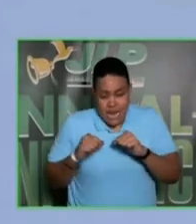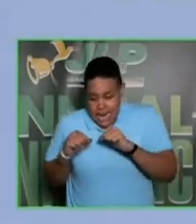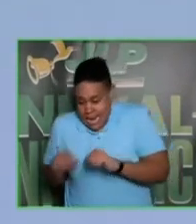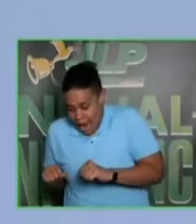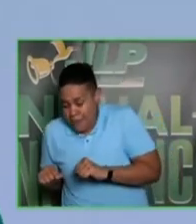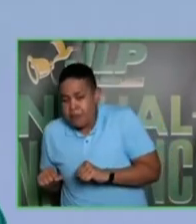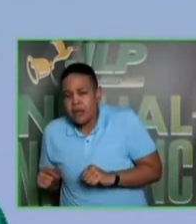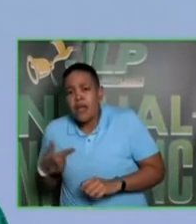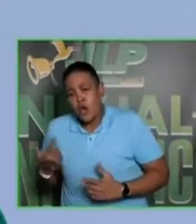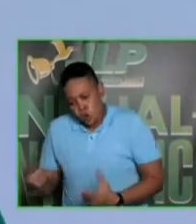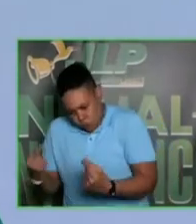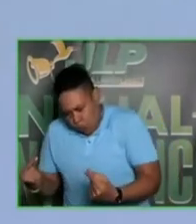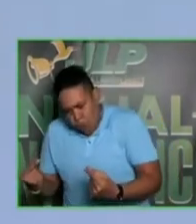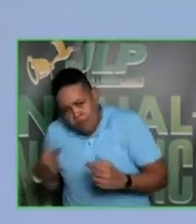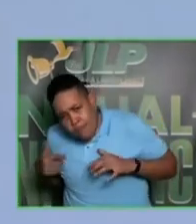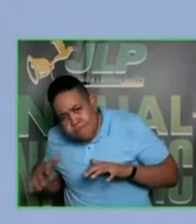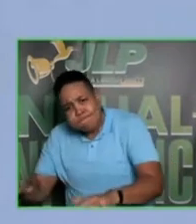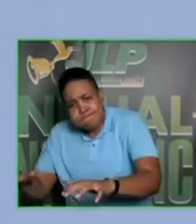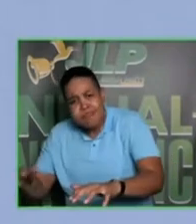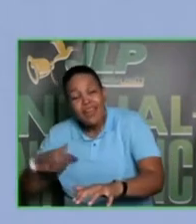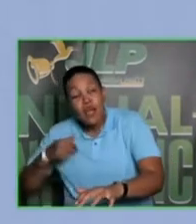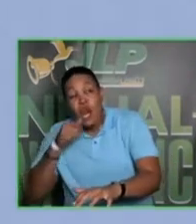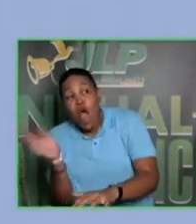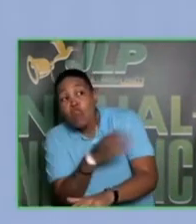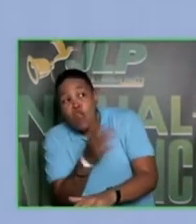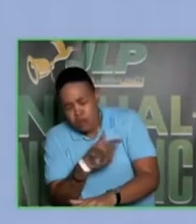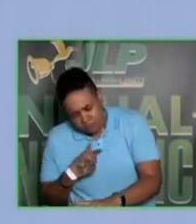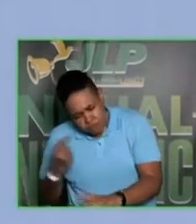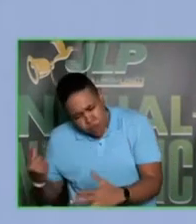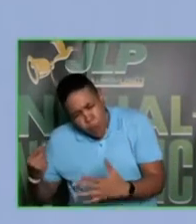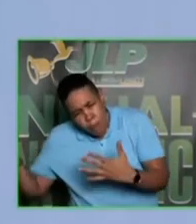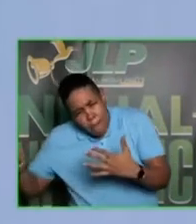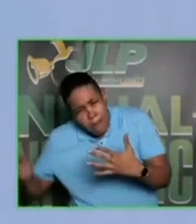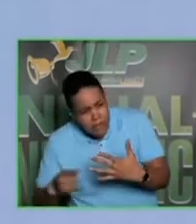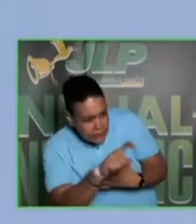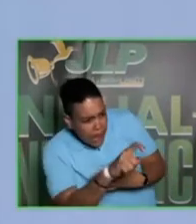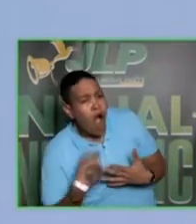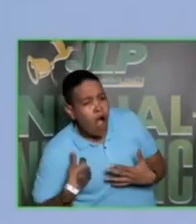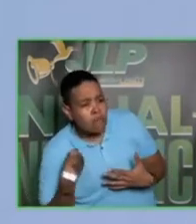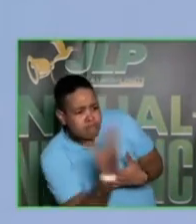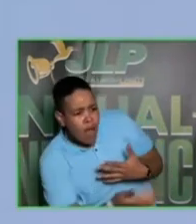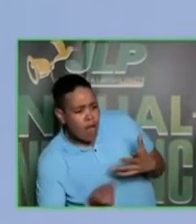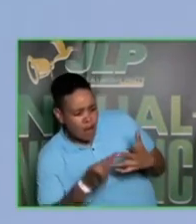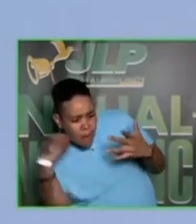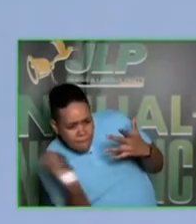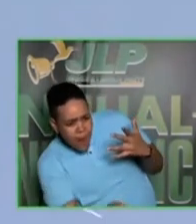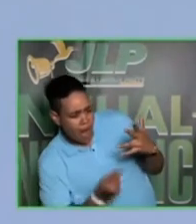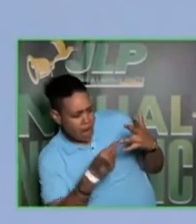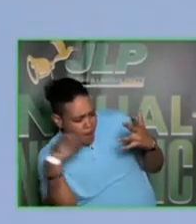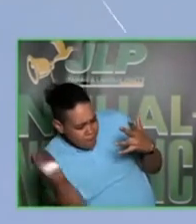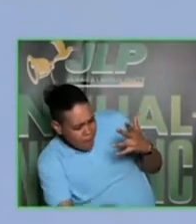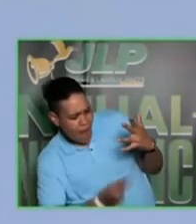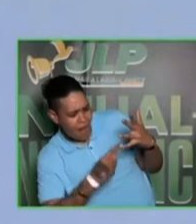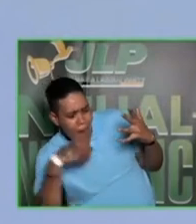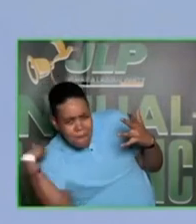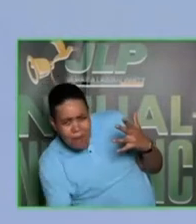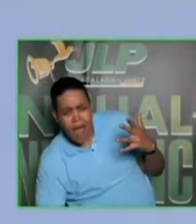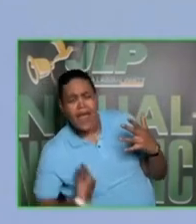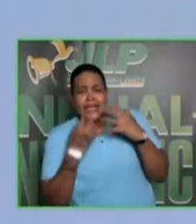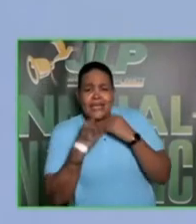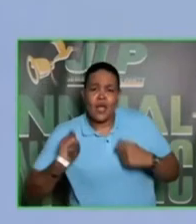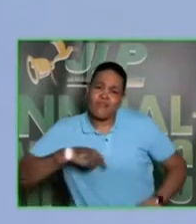and active government. We are active in our care for the people. We demonstrate the care that we have